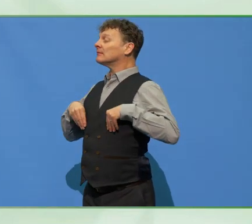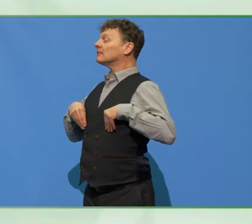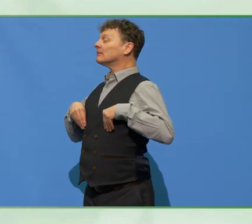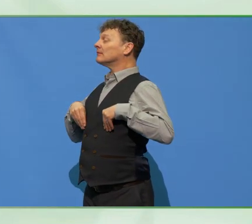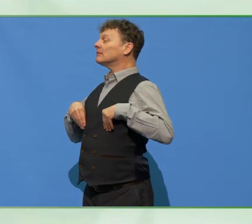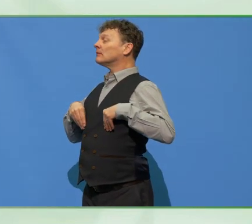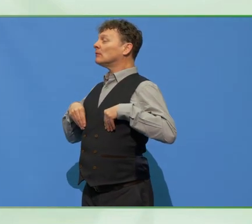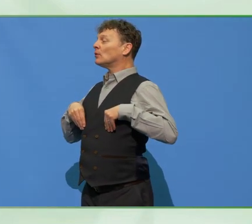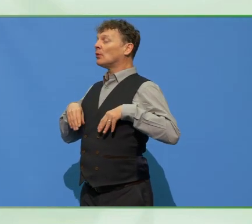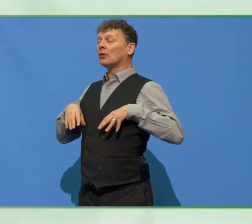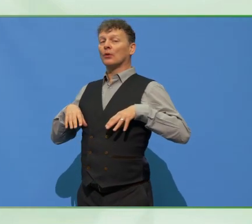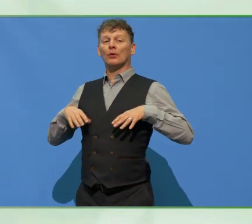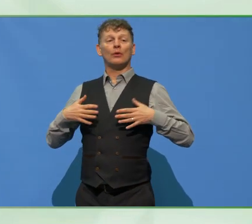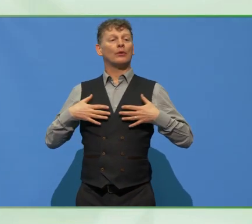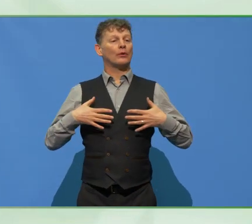and out.